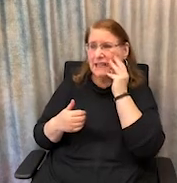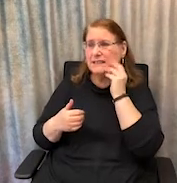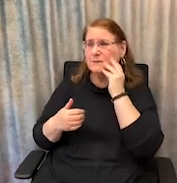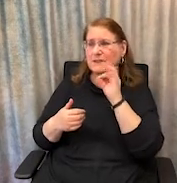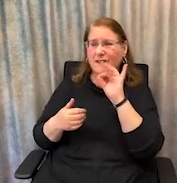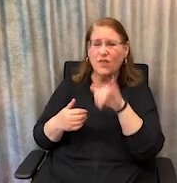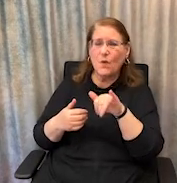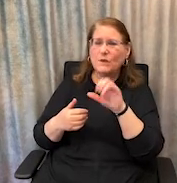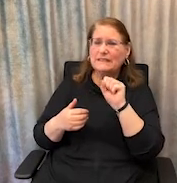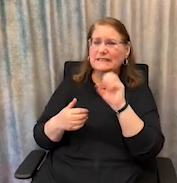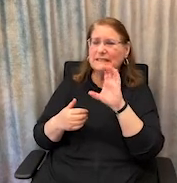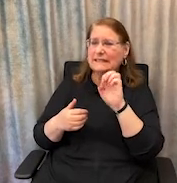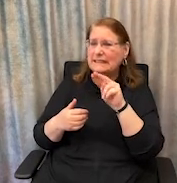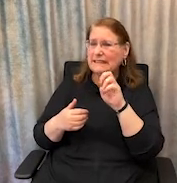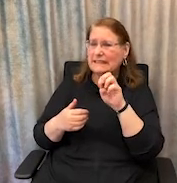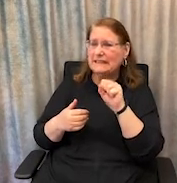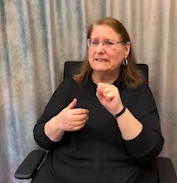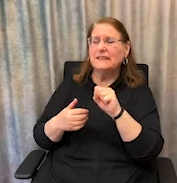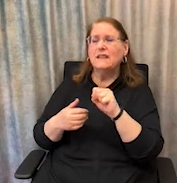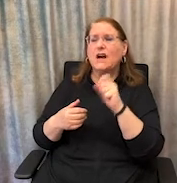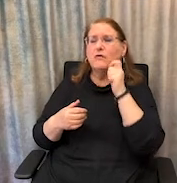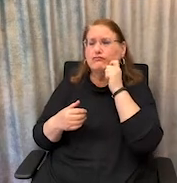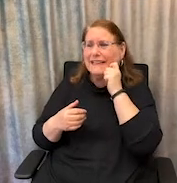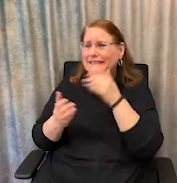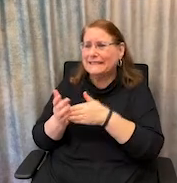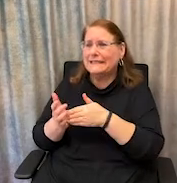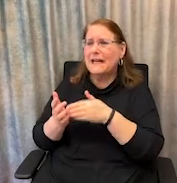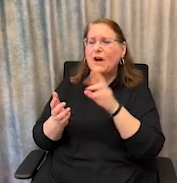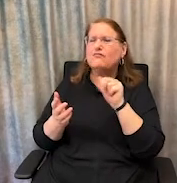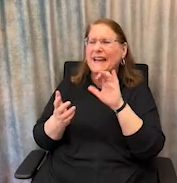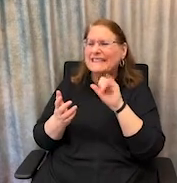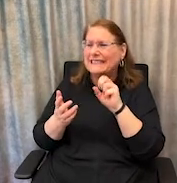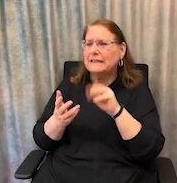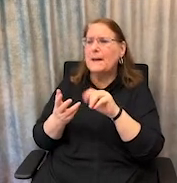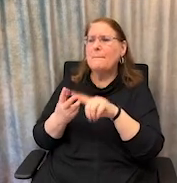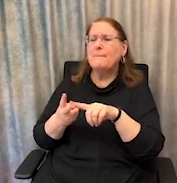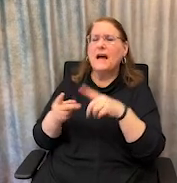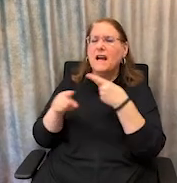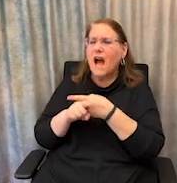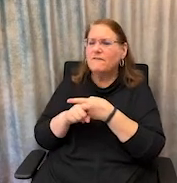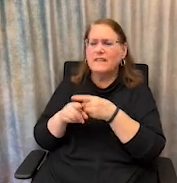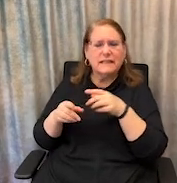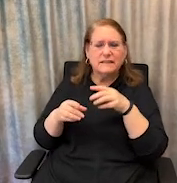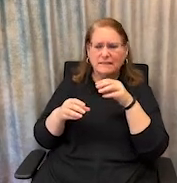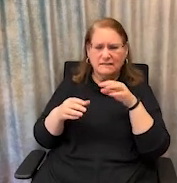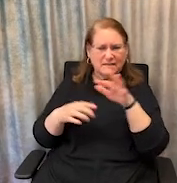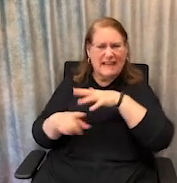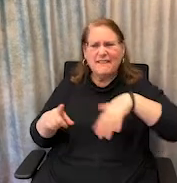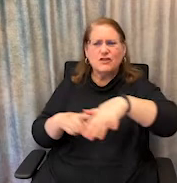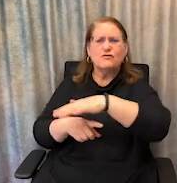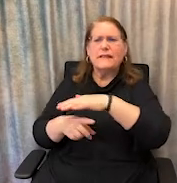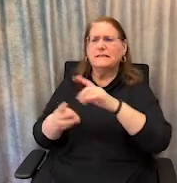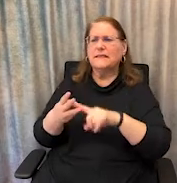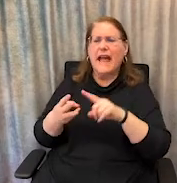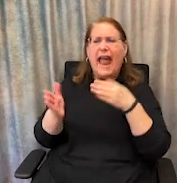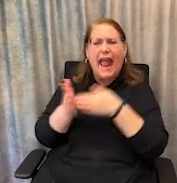experience of the themes of, you know, racism and conflict in the streets and anti-Semitism